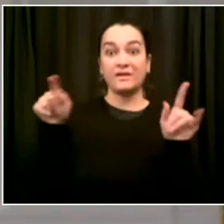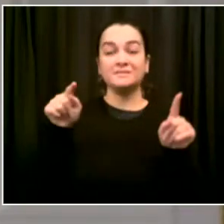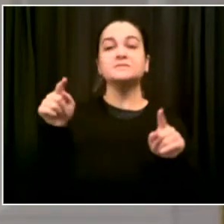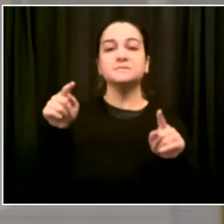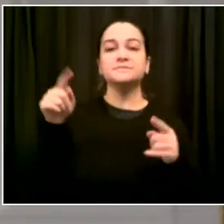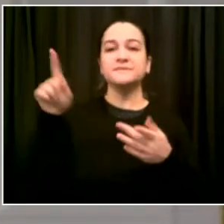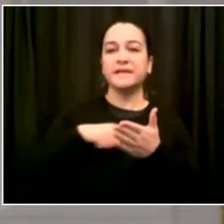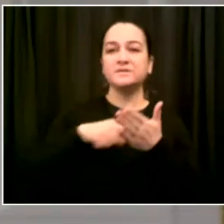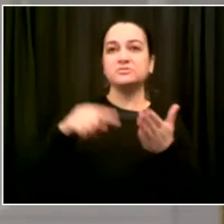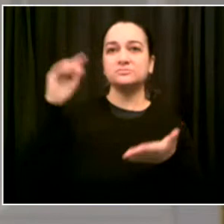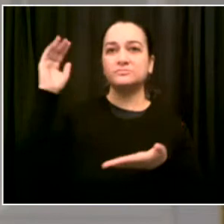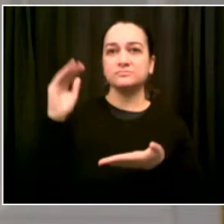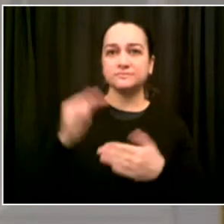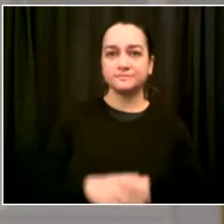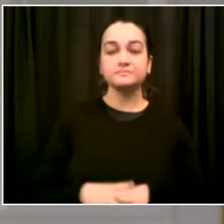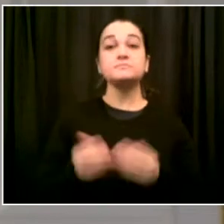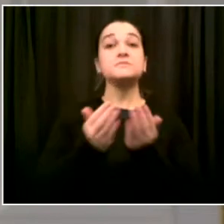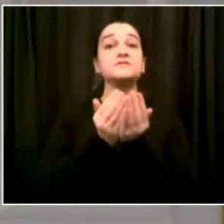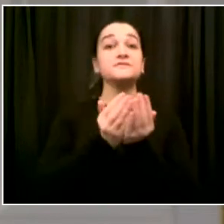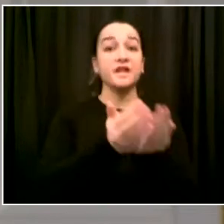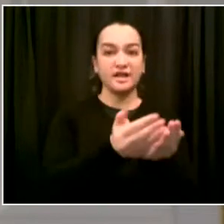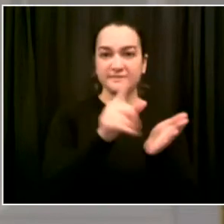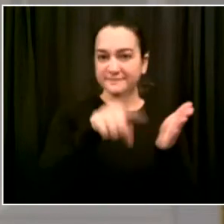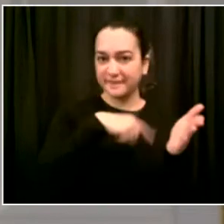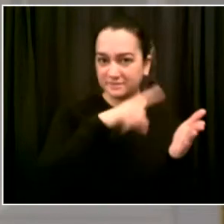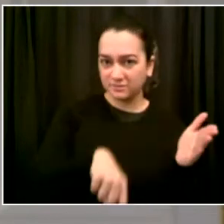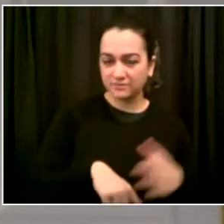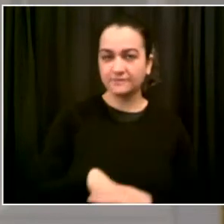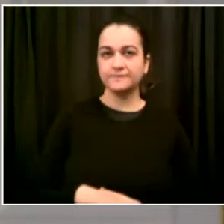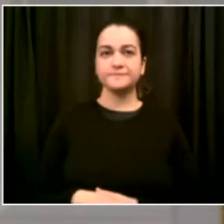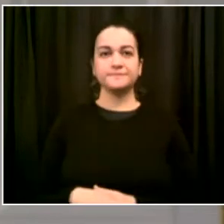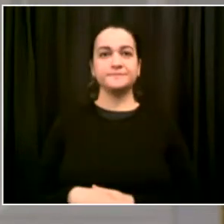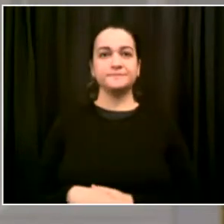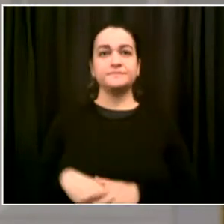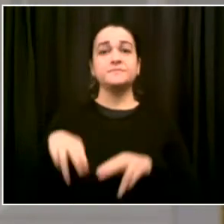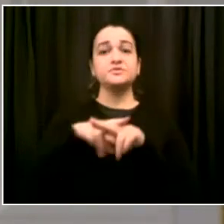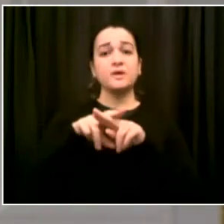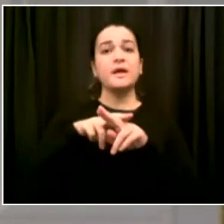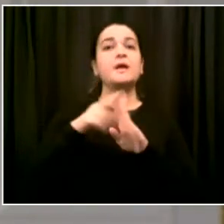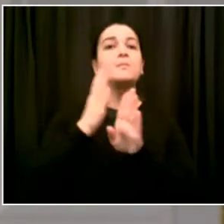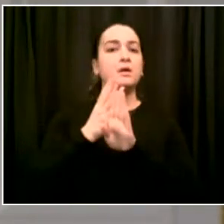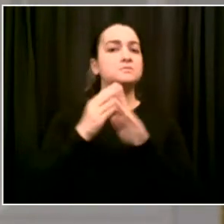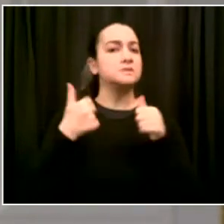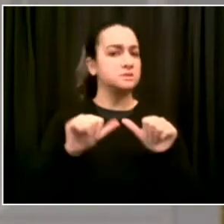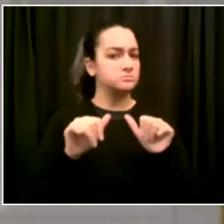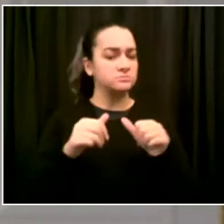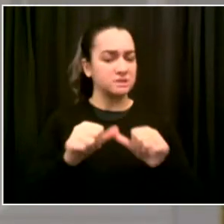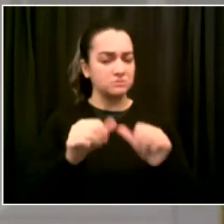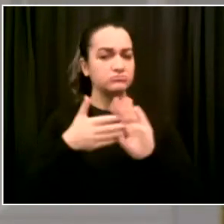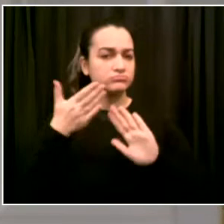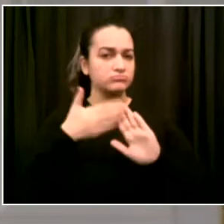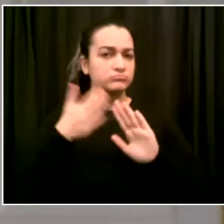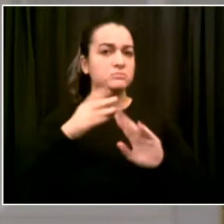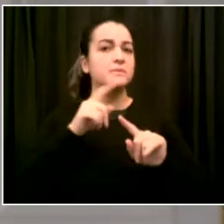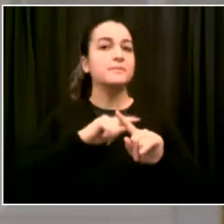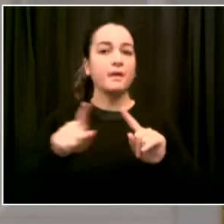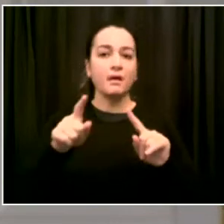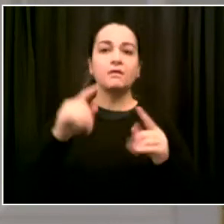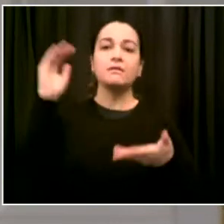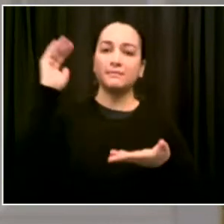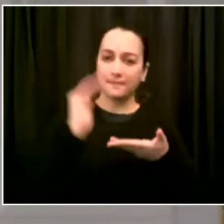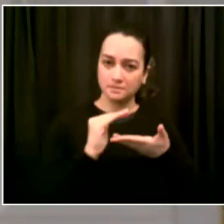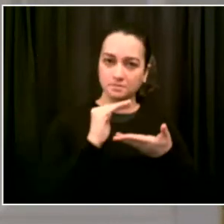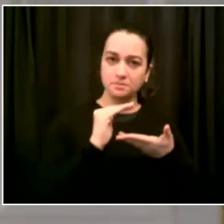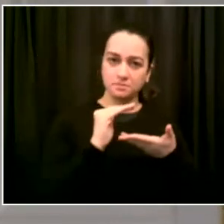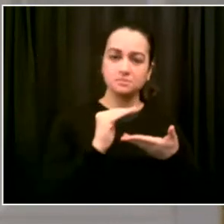any delays. They are starting to experience delays, and we'll see that probably increase throughout the day today, so please check the schedules.